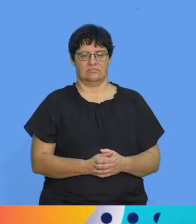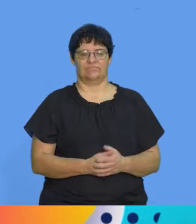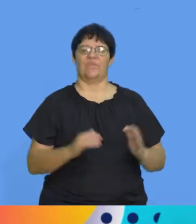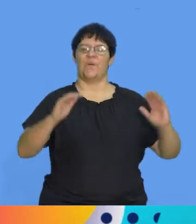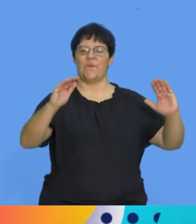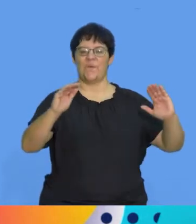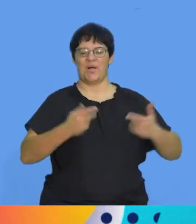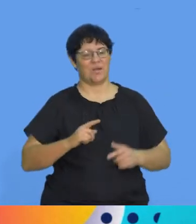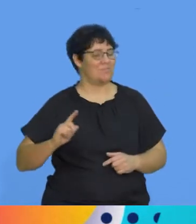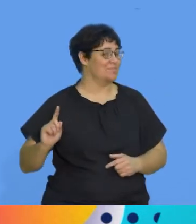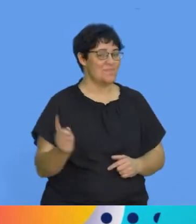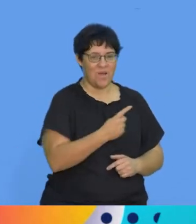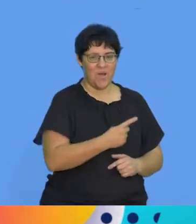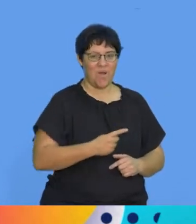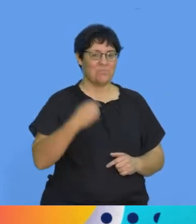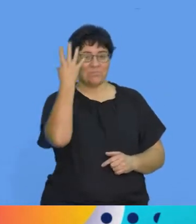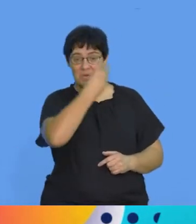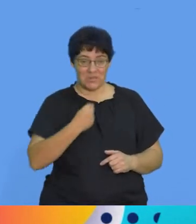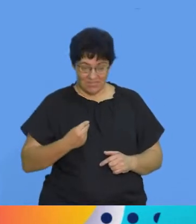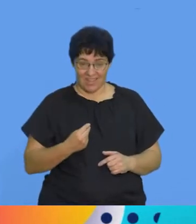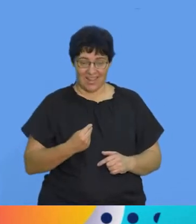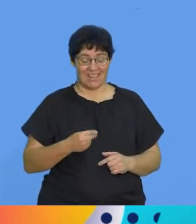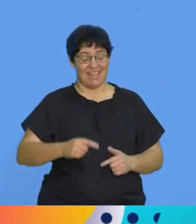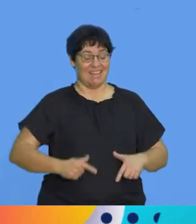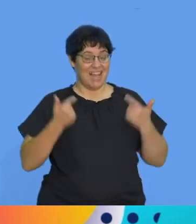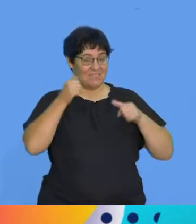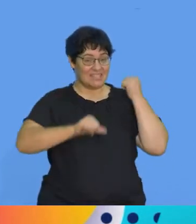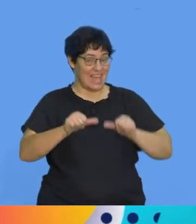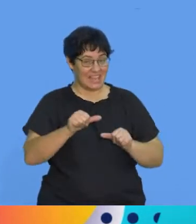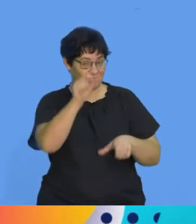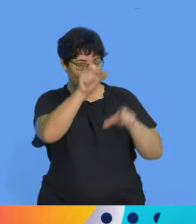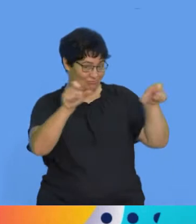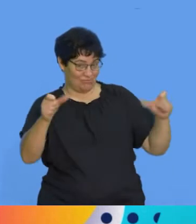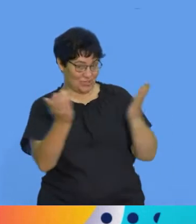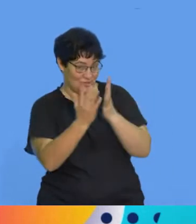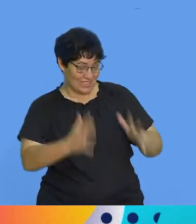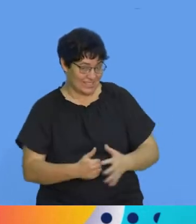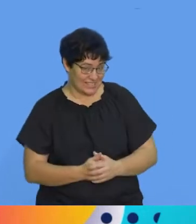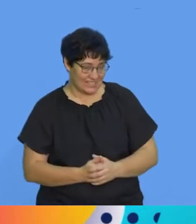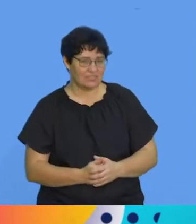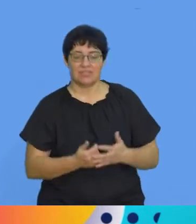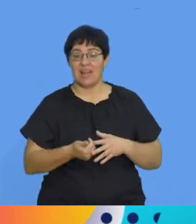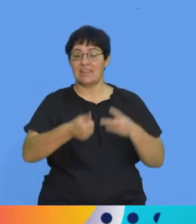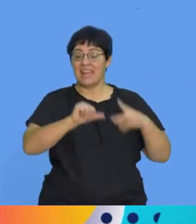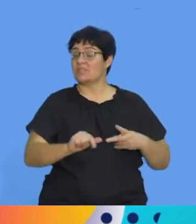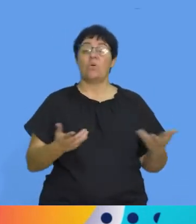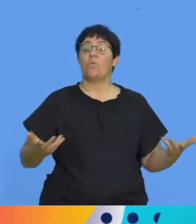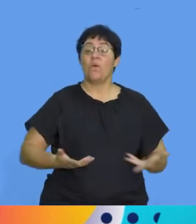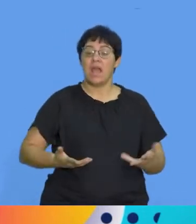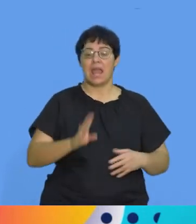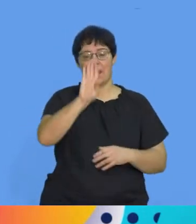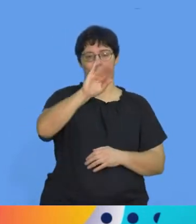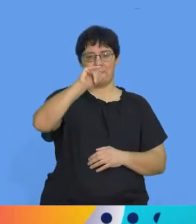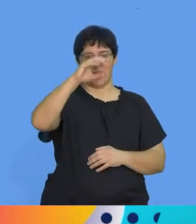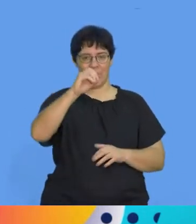Welcome all you wonderful, beautiful life science students to the next installment in our biochemistry